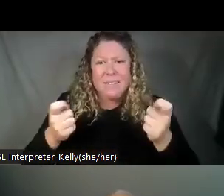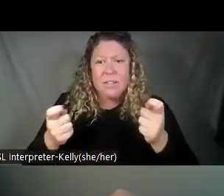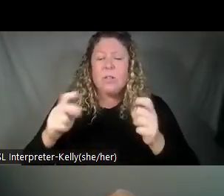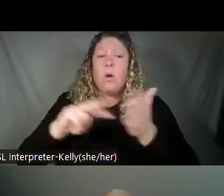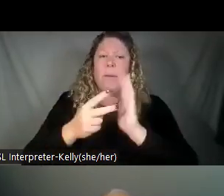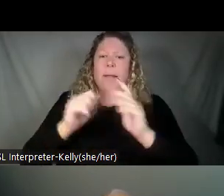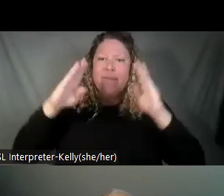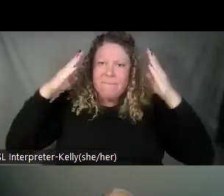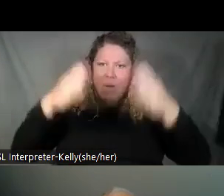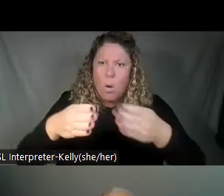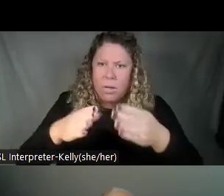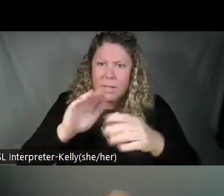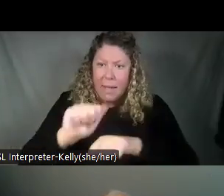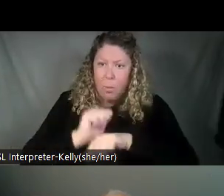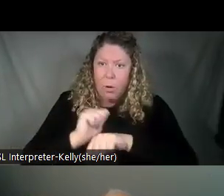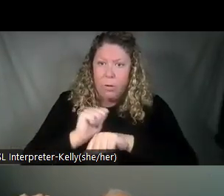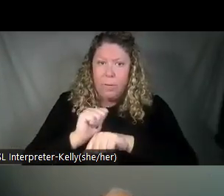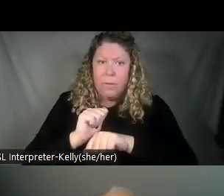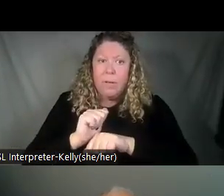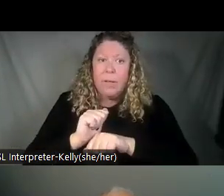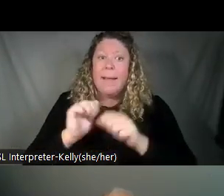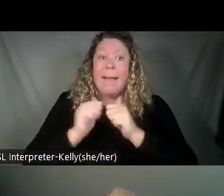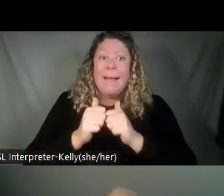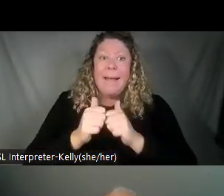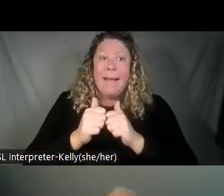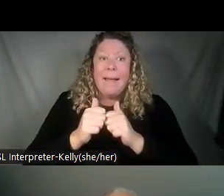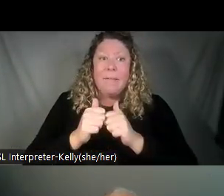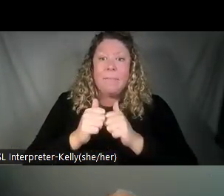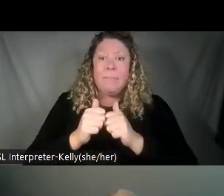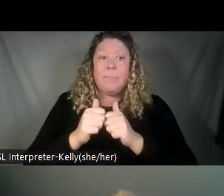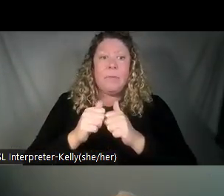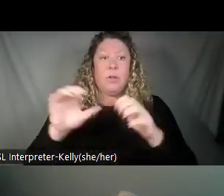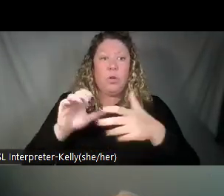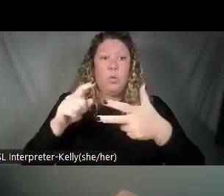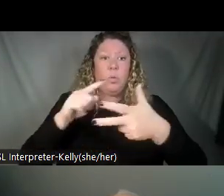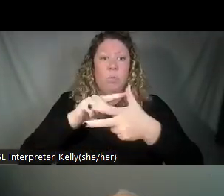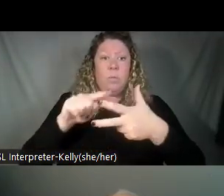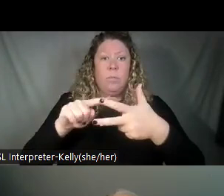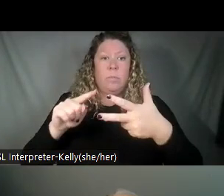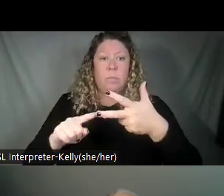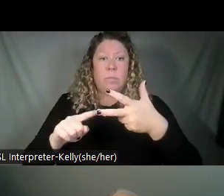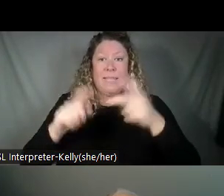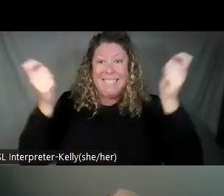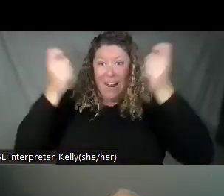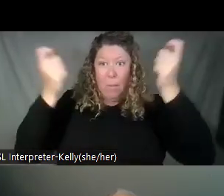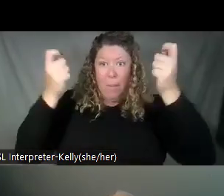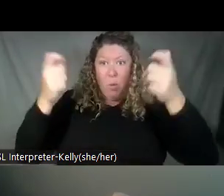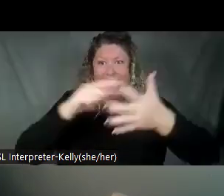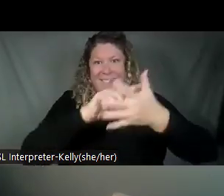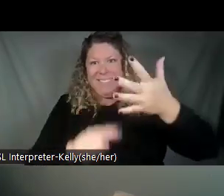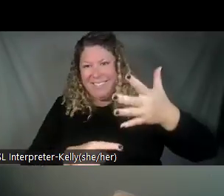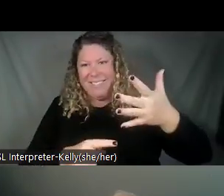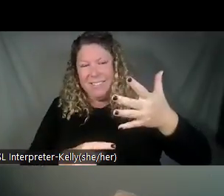doing. And the way that happens is we step down. The first 3 ceremonies here are really